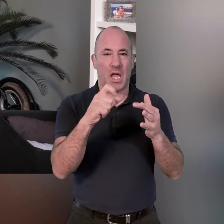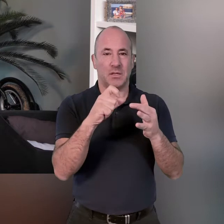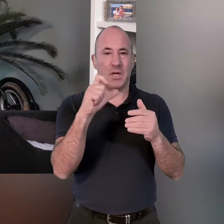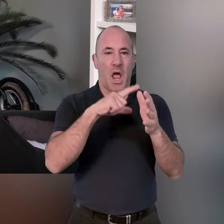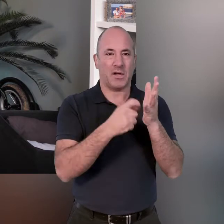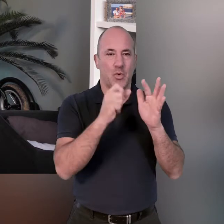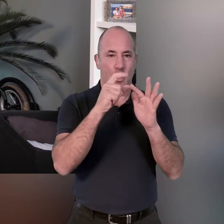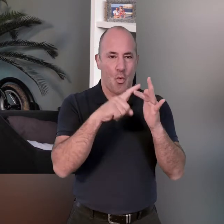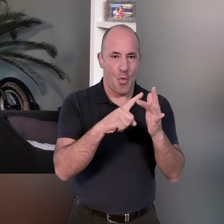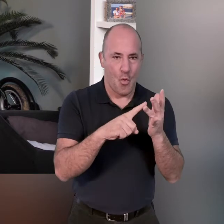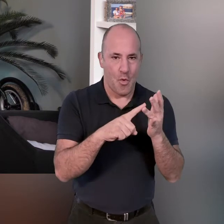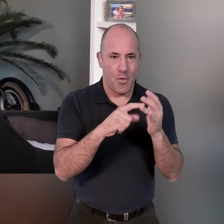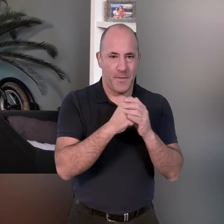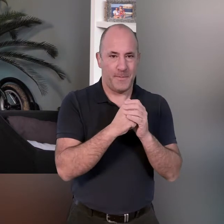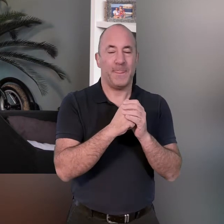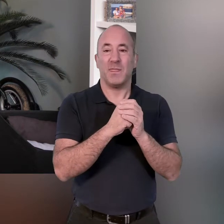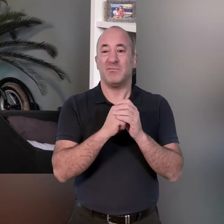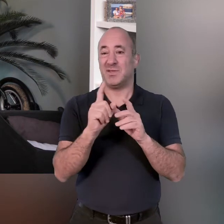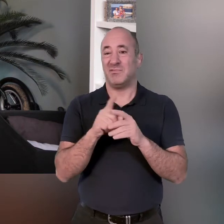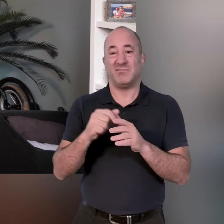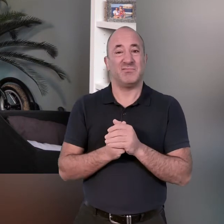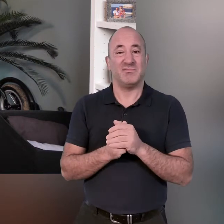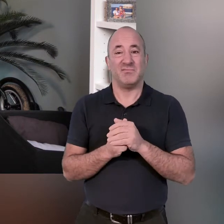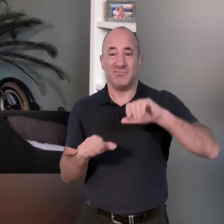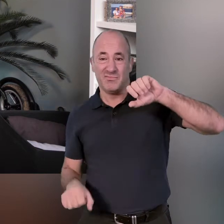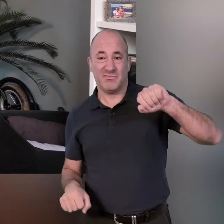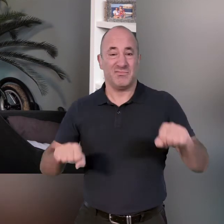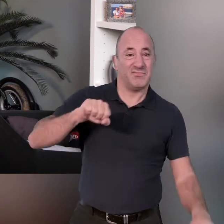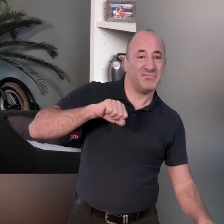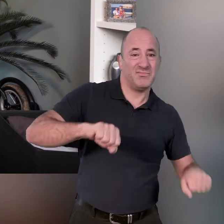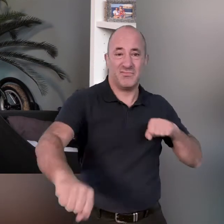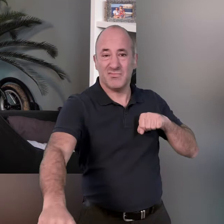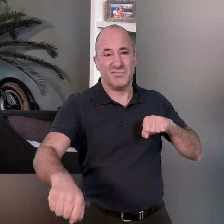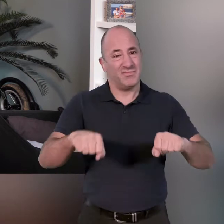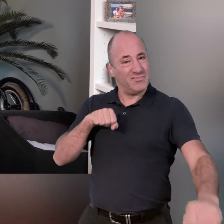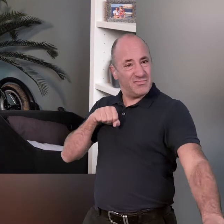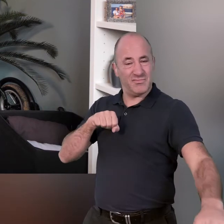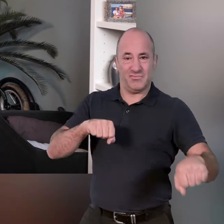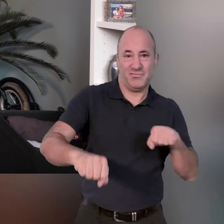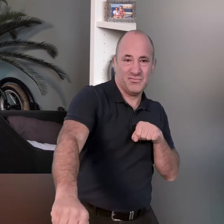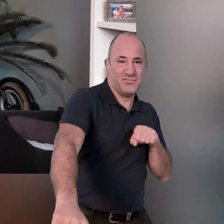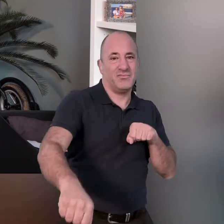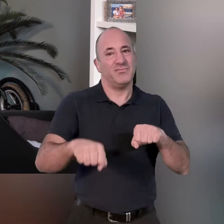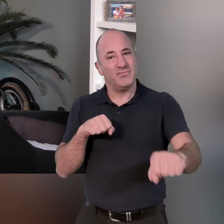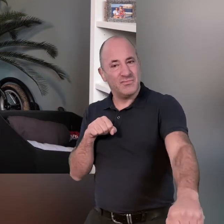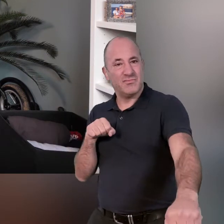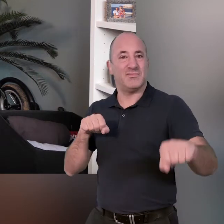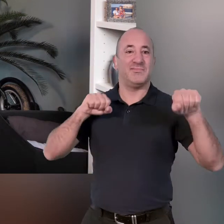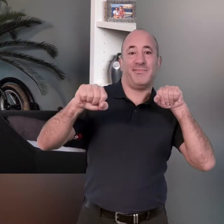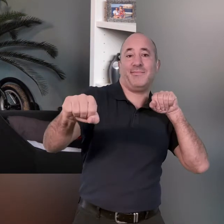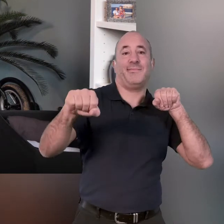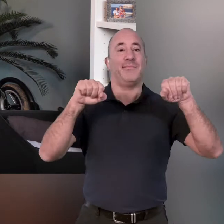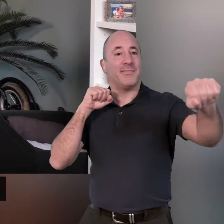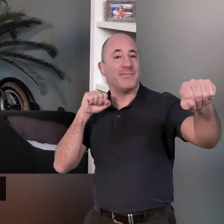seconds of our cardio exercise, and that is going to be punching down with one arm, punching down with the other arm, punching forwards